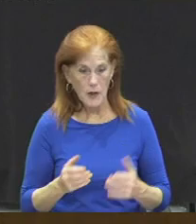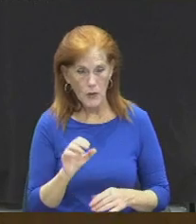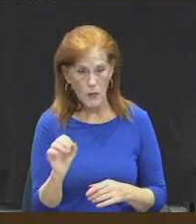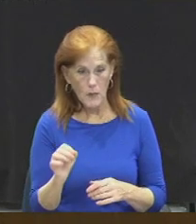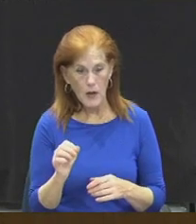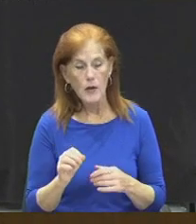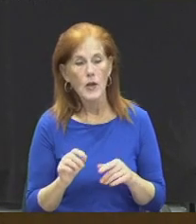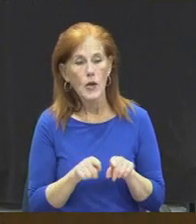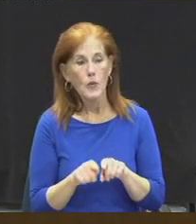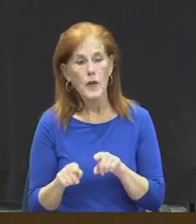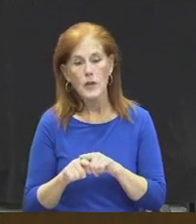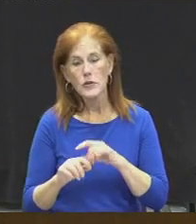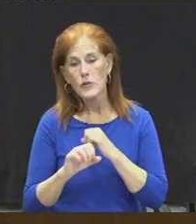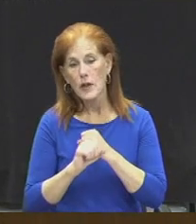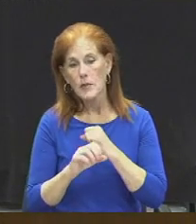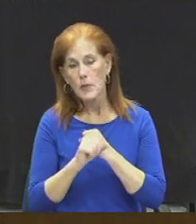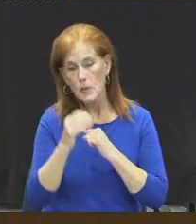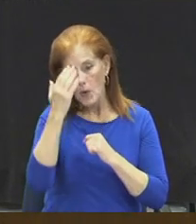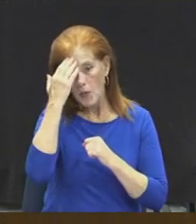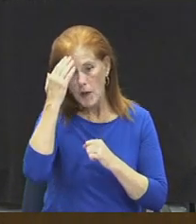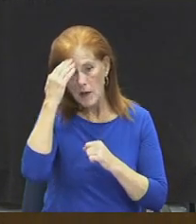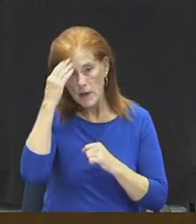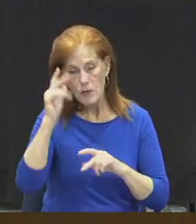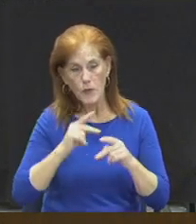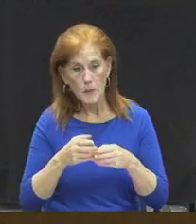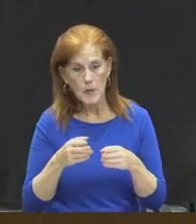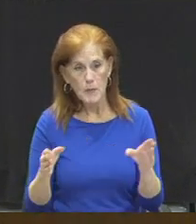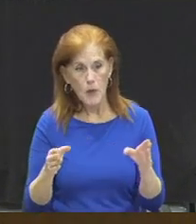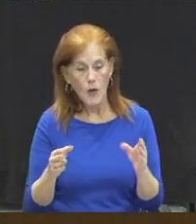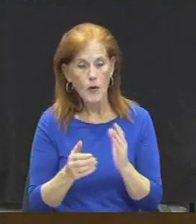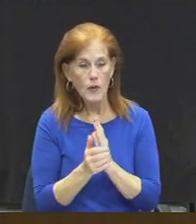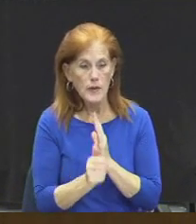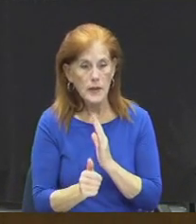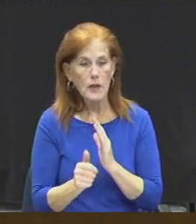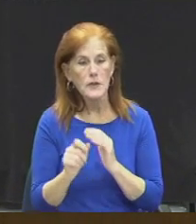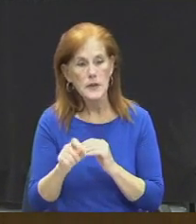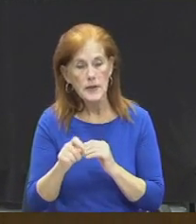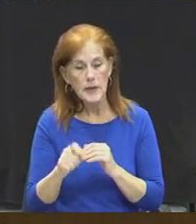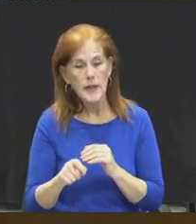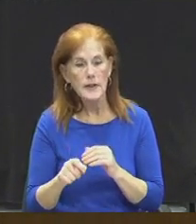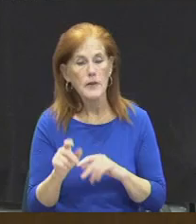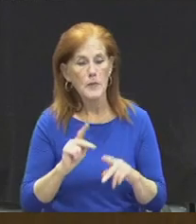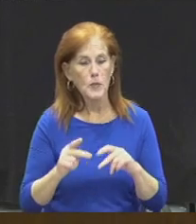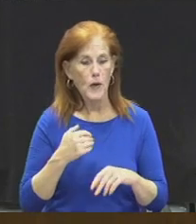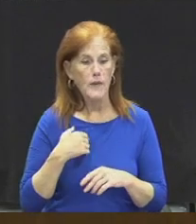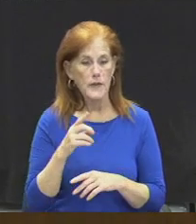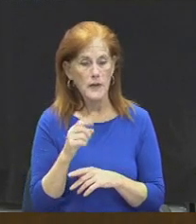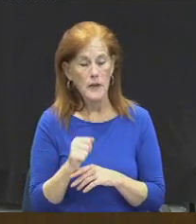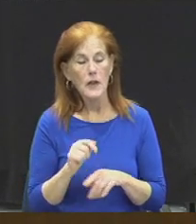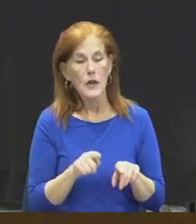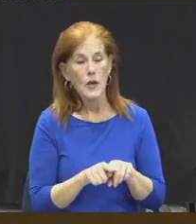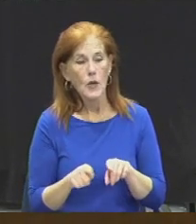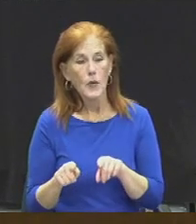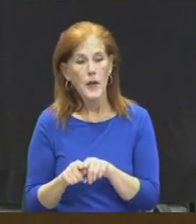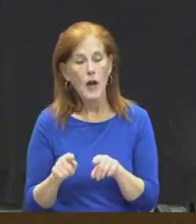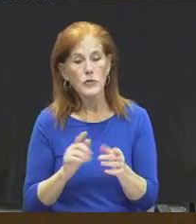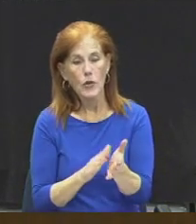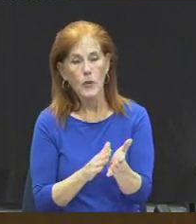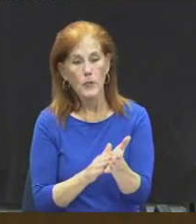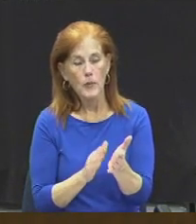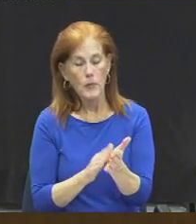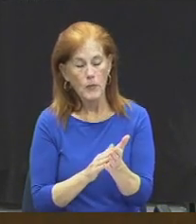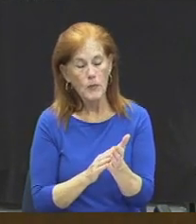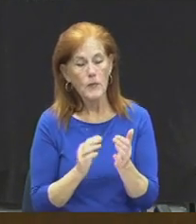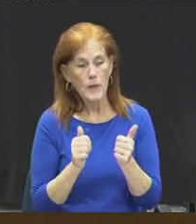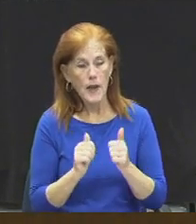work to promote awareness to the general public on the capabilities, needs, and desires of people with disabilities. We publicly recognize the efforts